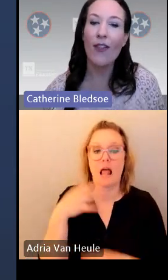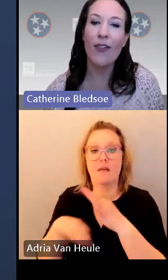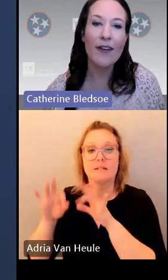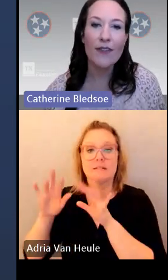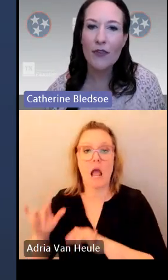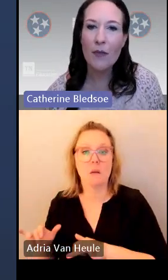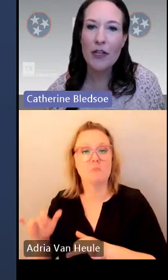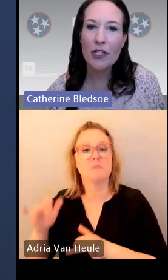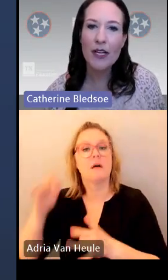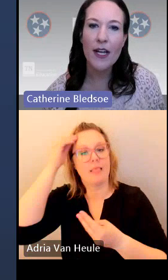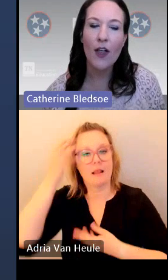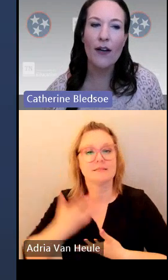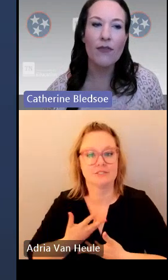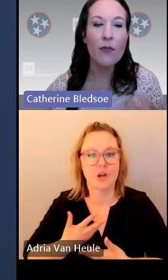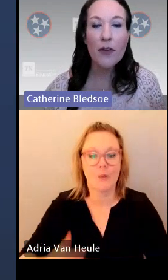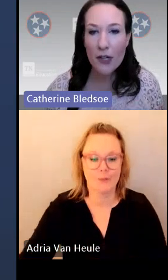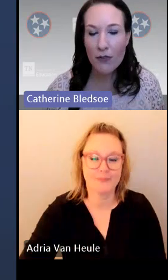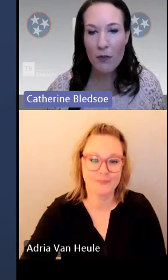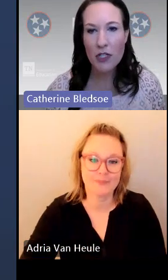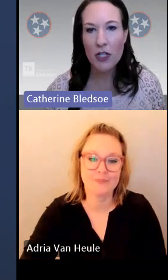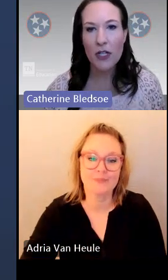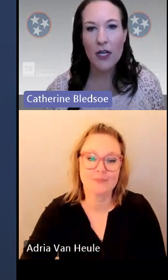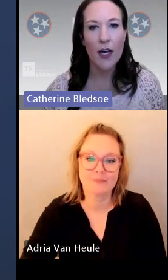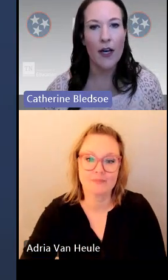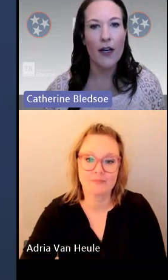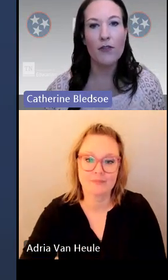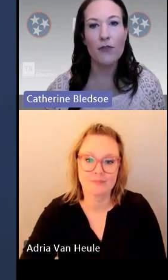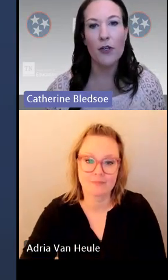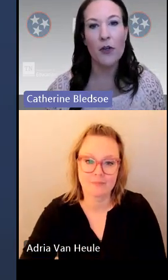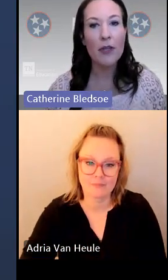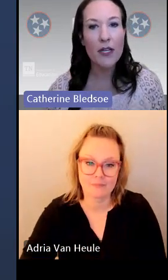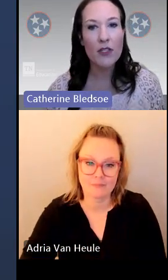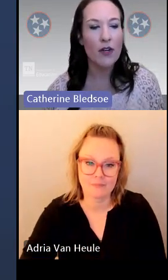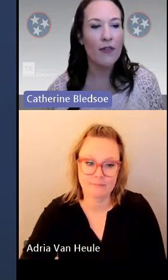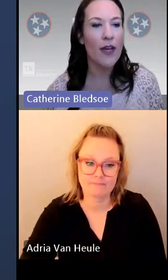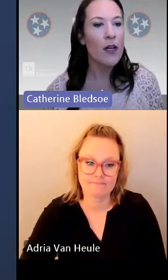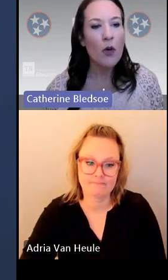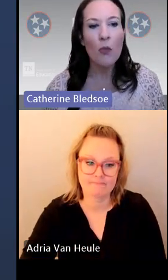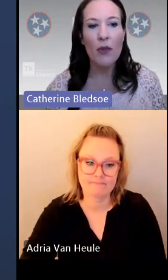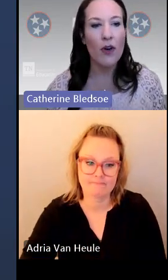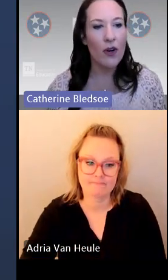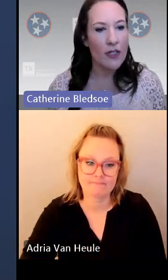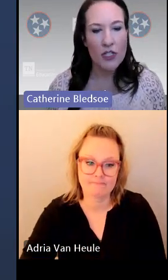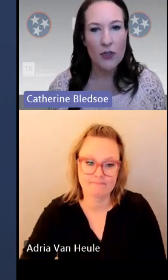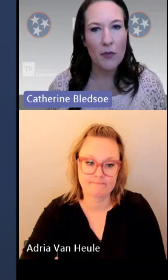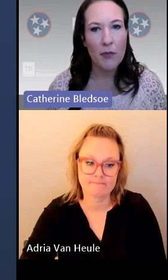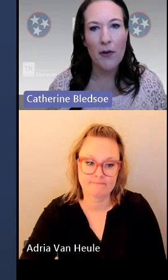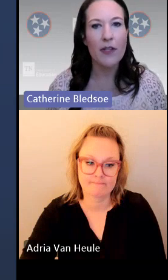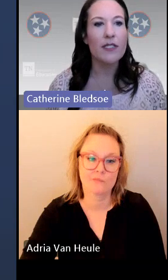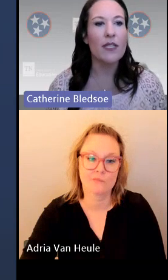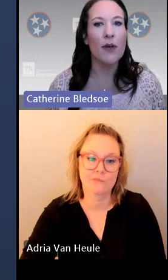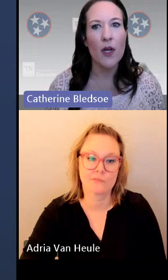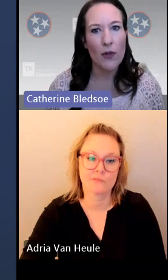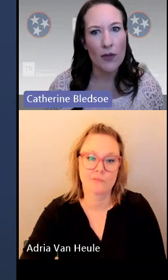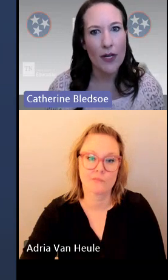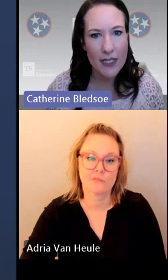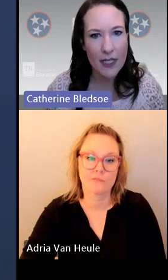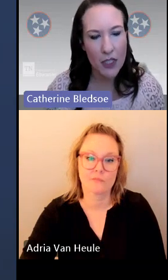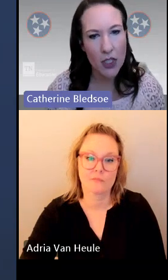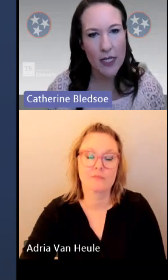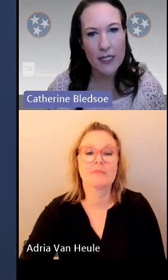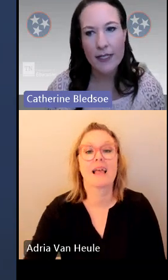know this is a lot of information, a lot of familiar information for you completing the survey, but there are additional components, and we